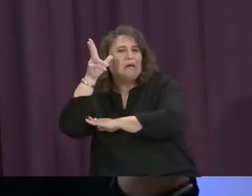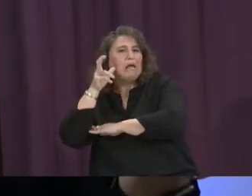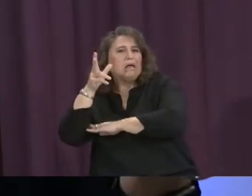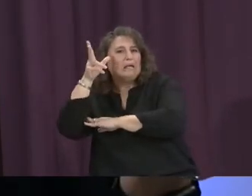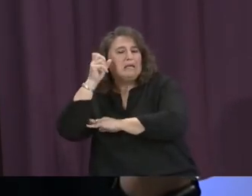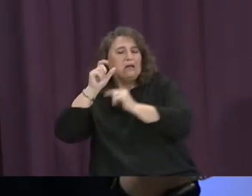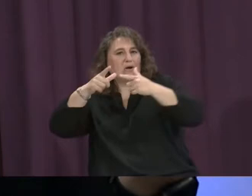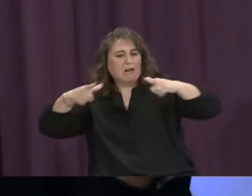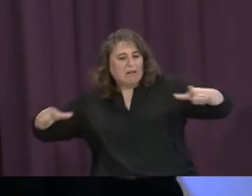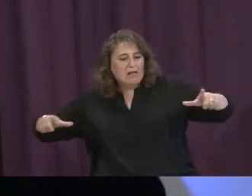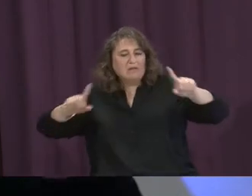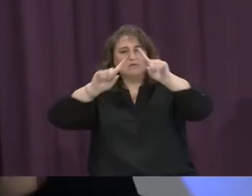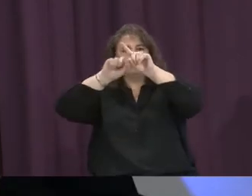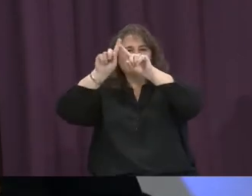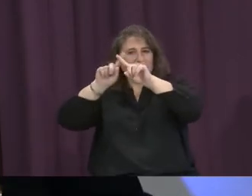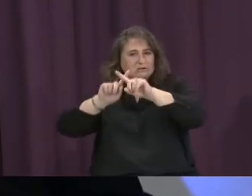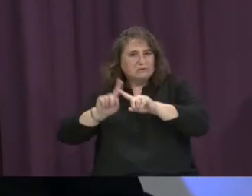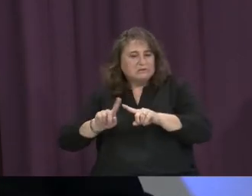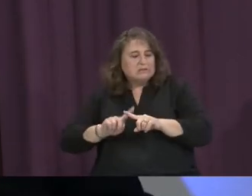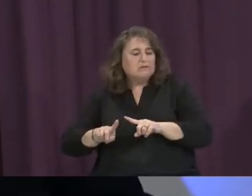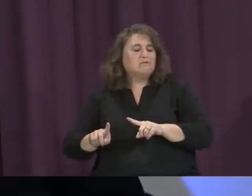languages spoken,